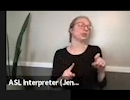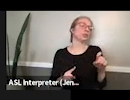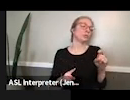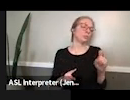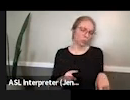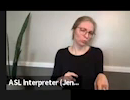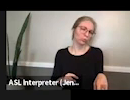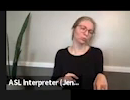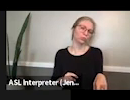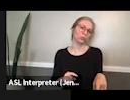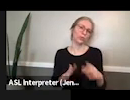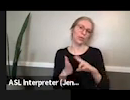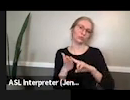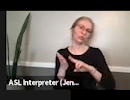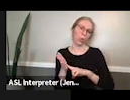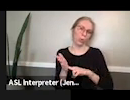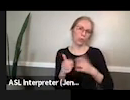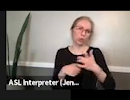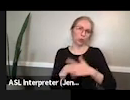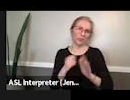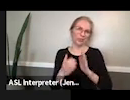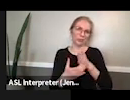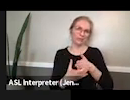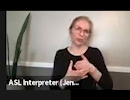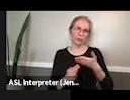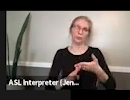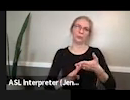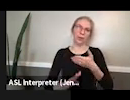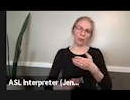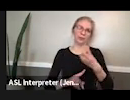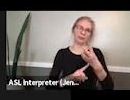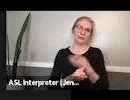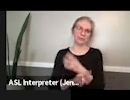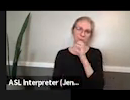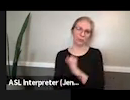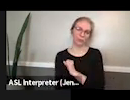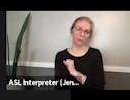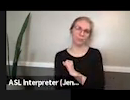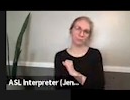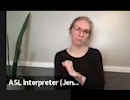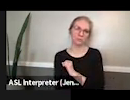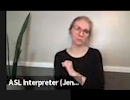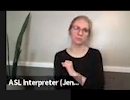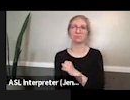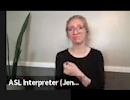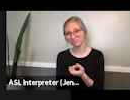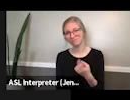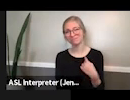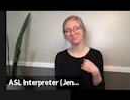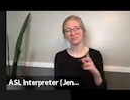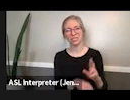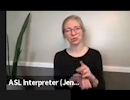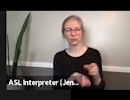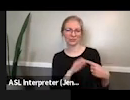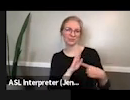to be enrolled in early intervention prior to 6 months of age. Now, I was using this example of a 15-month-old. That's because I